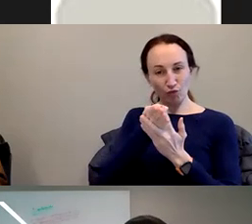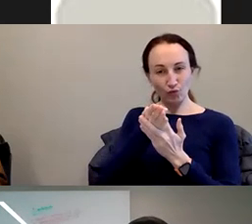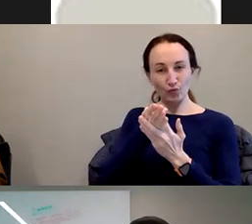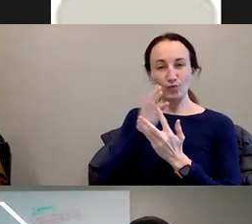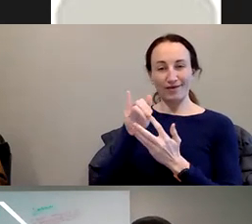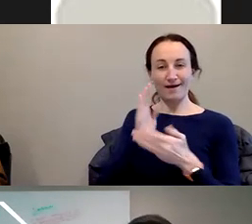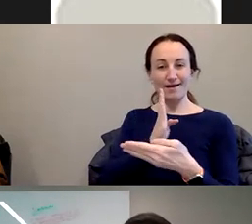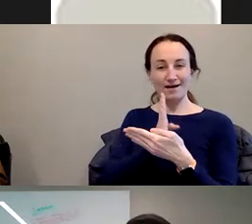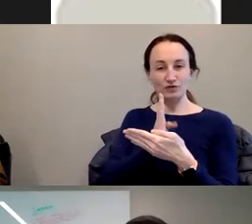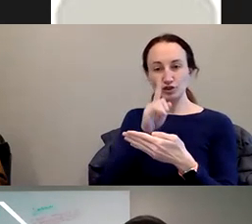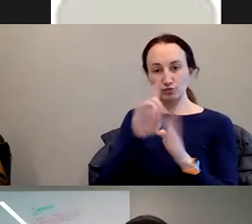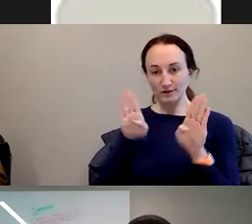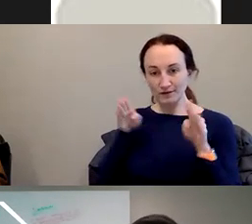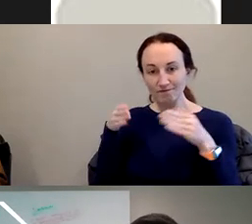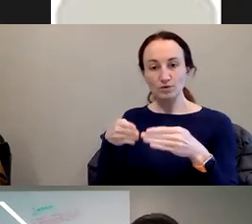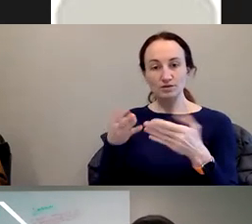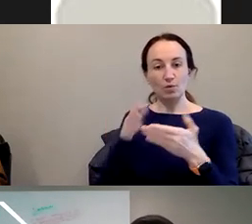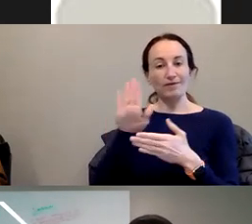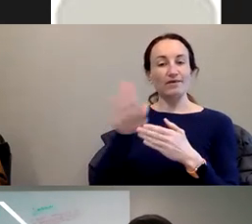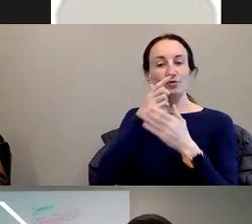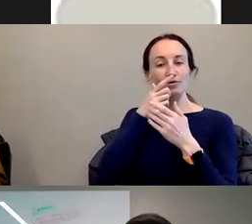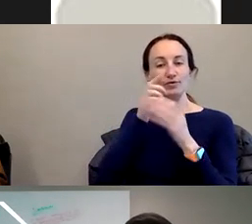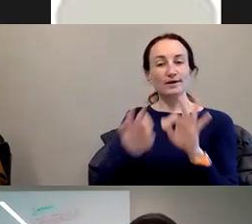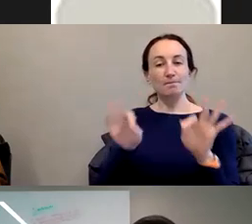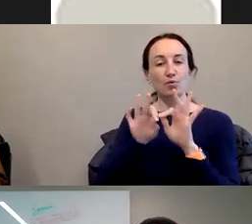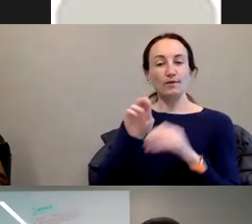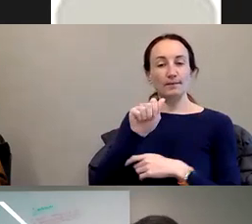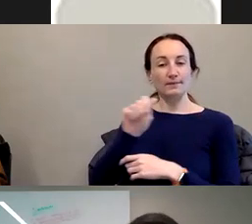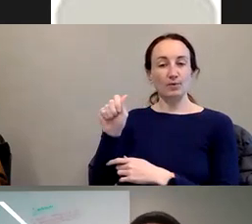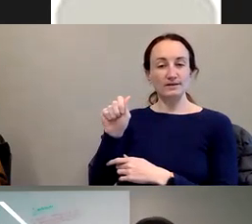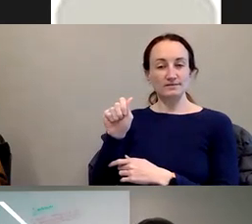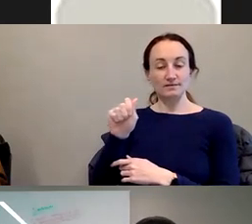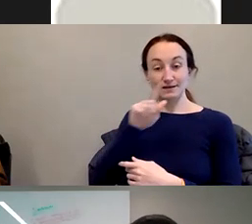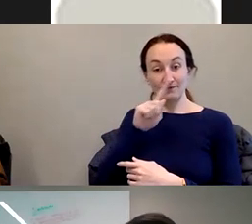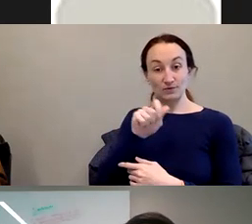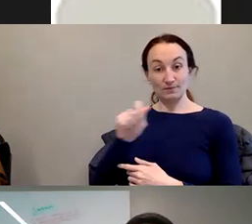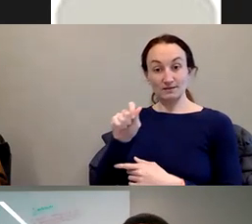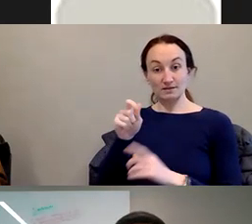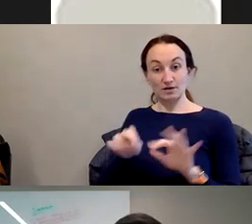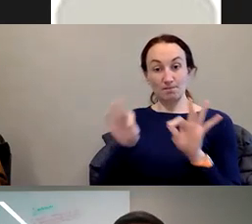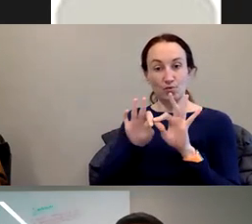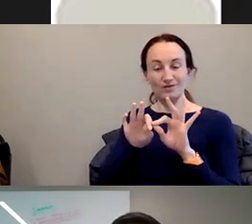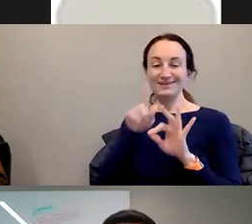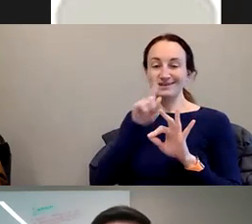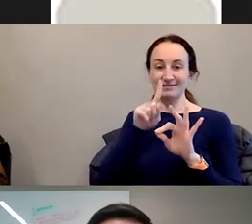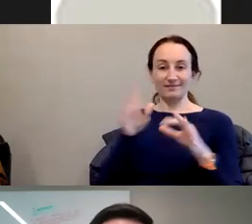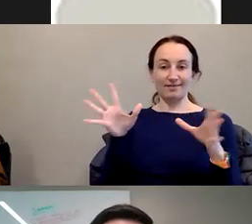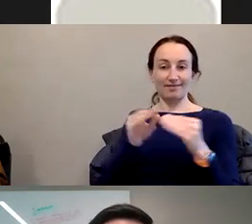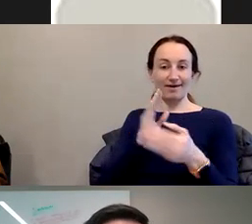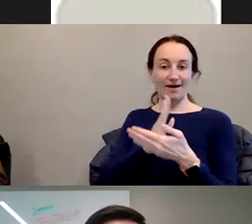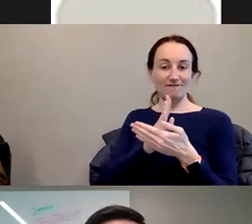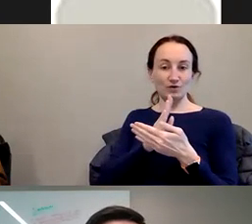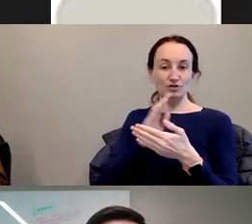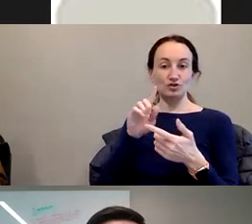averaging rules and really focus upon like the important amino acids, the amino acids that are important on average to structure